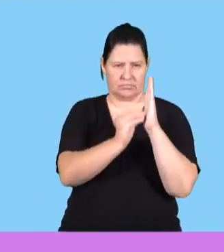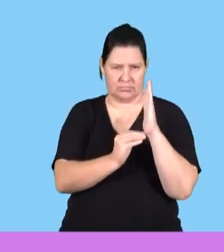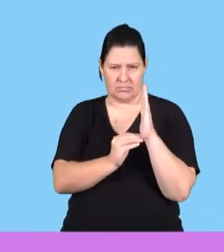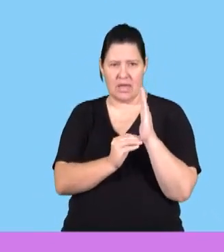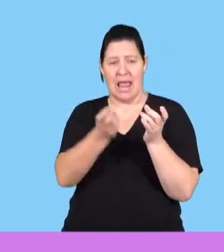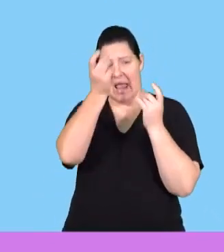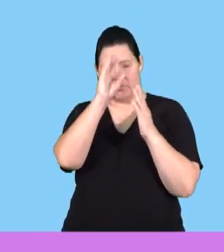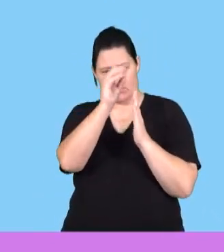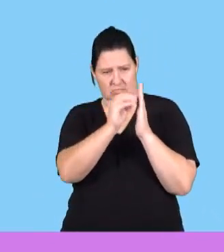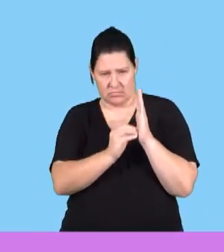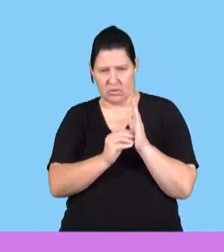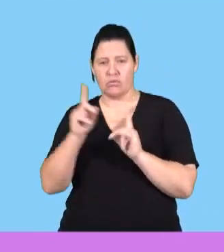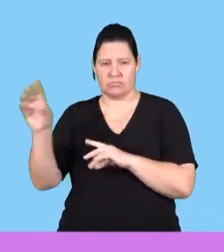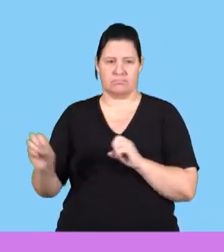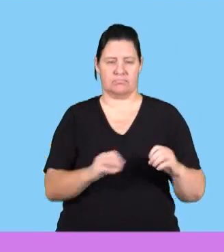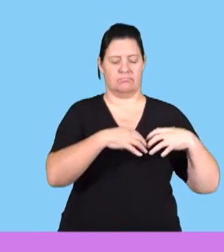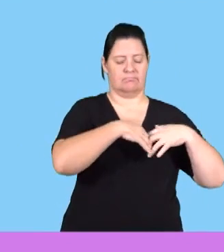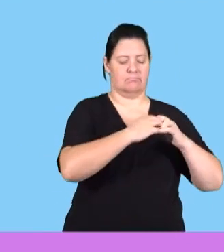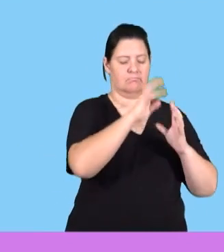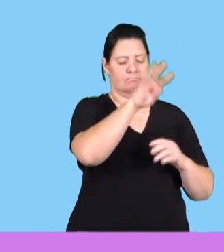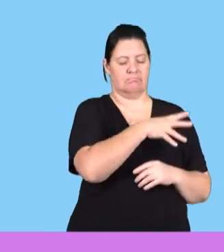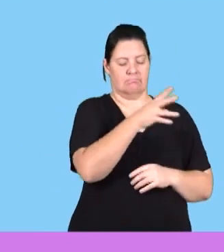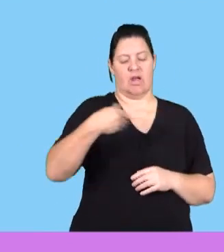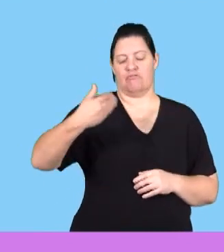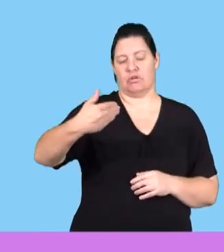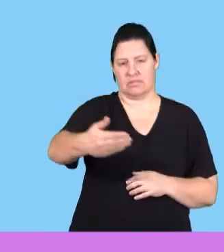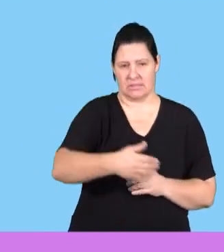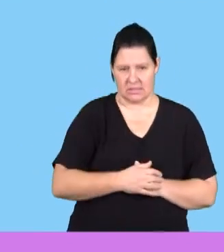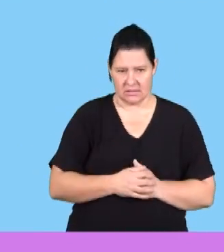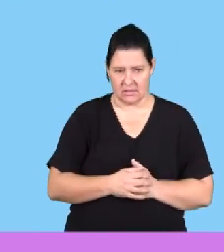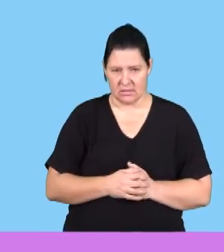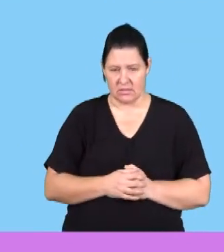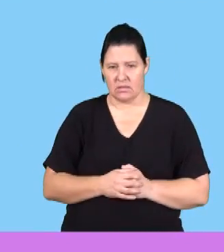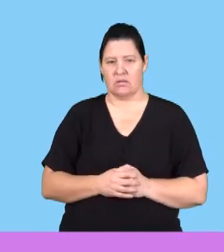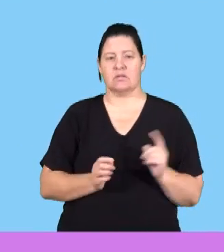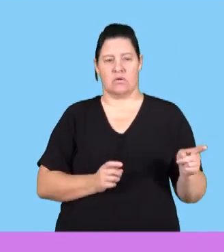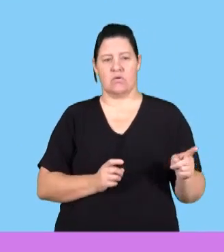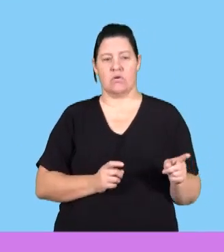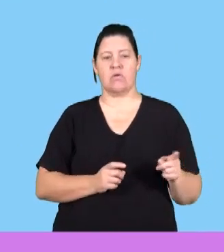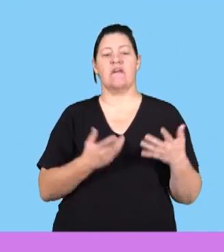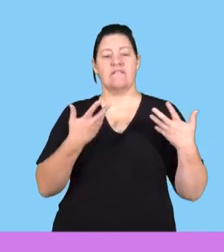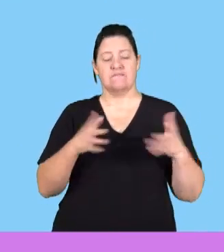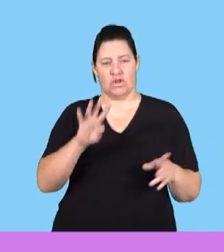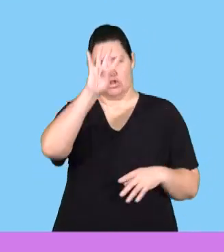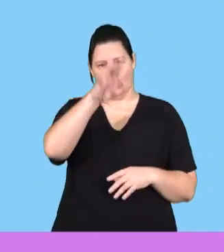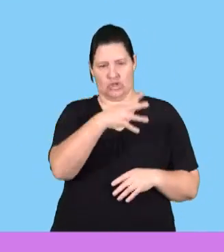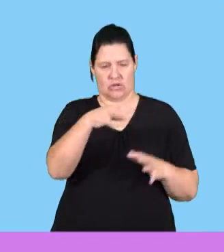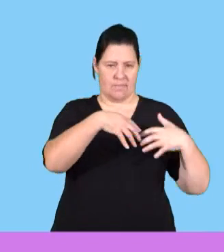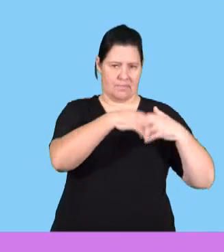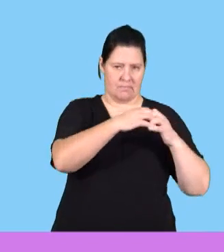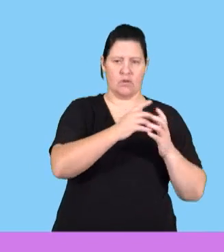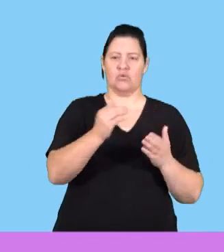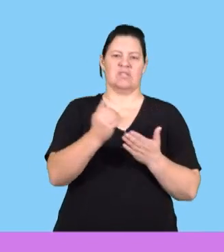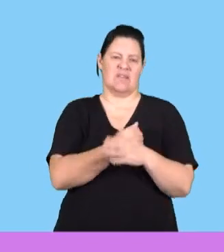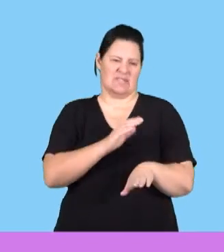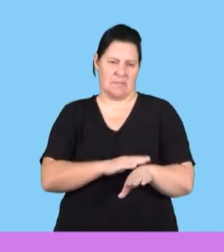in the table below to draw a frequency table. Now here you can see the frequency table. The outline was already done for you in